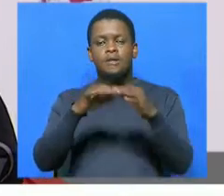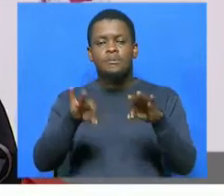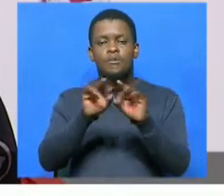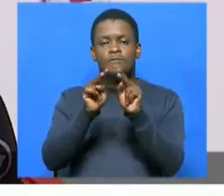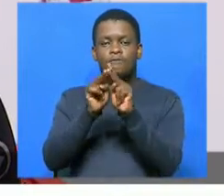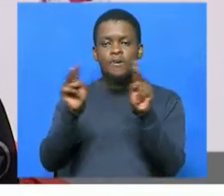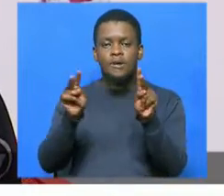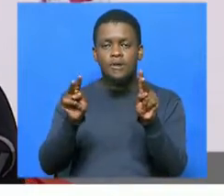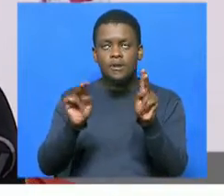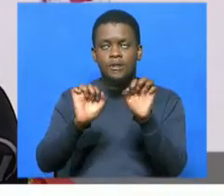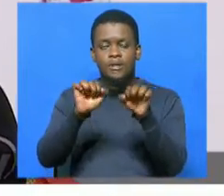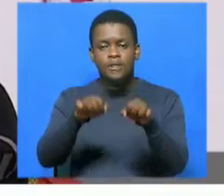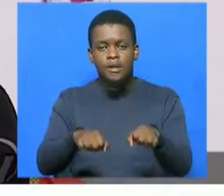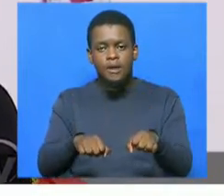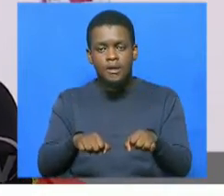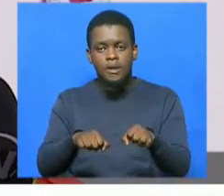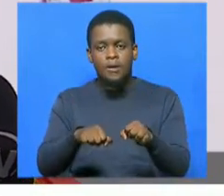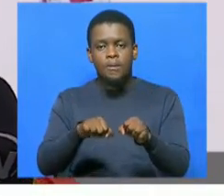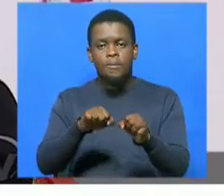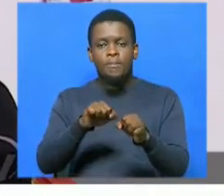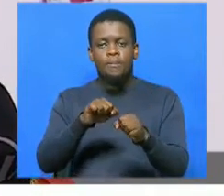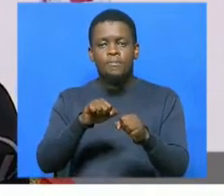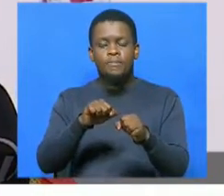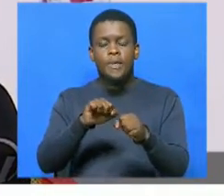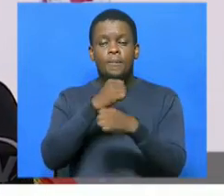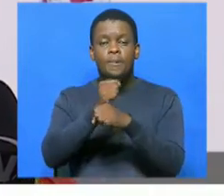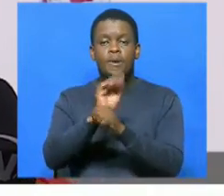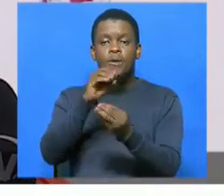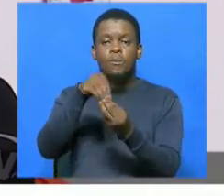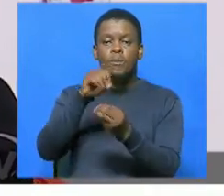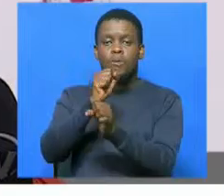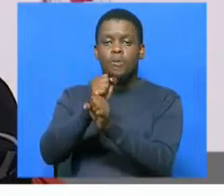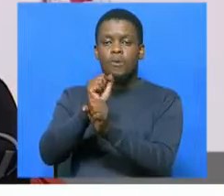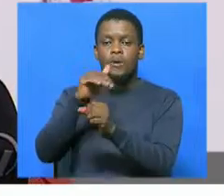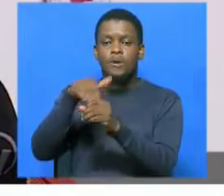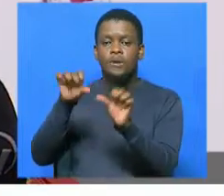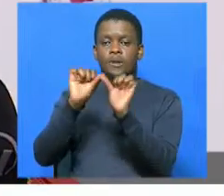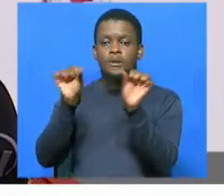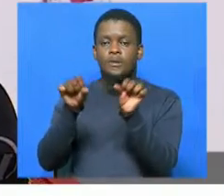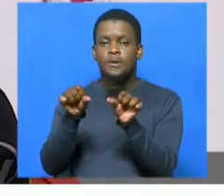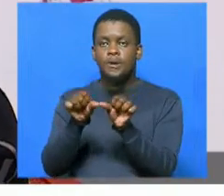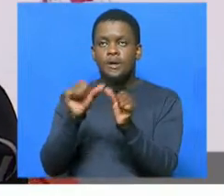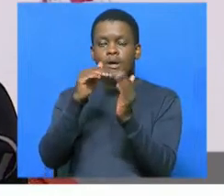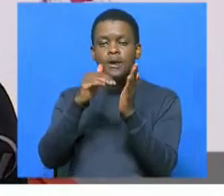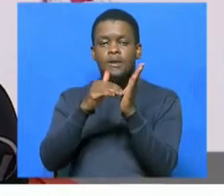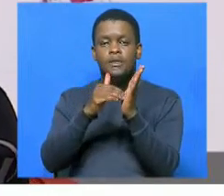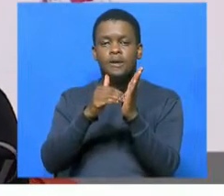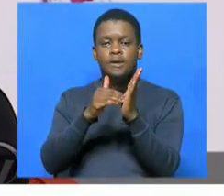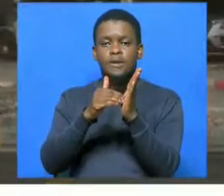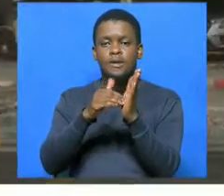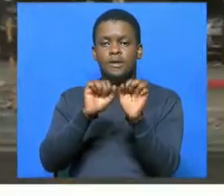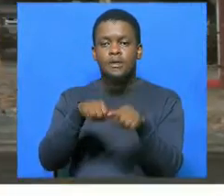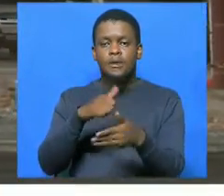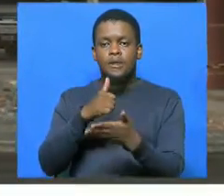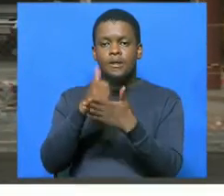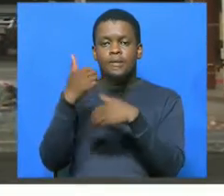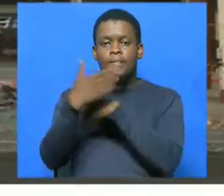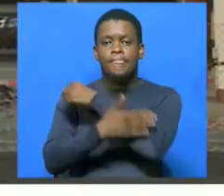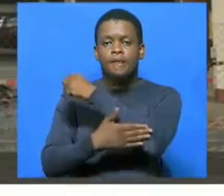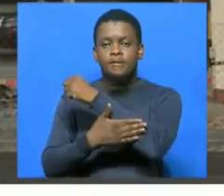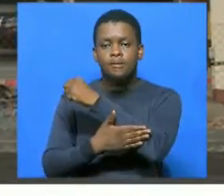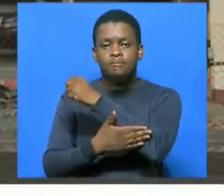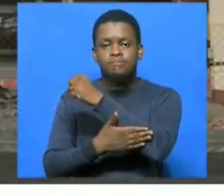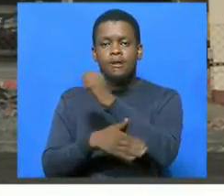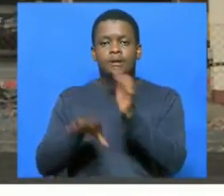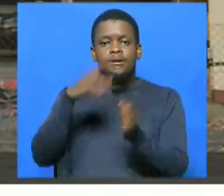can also add a lot of value to the region, but also to the country. The